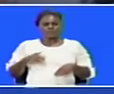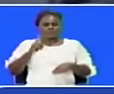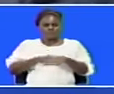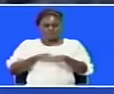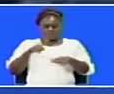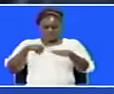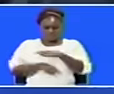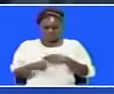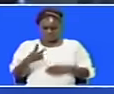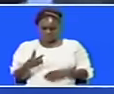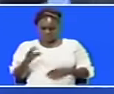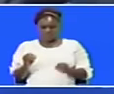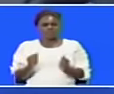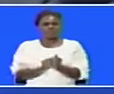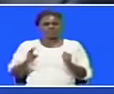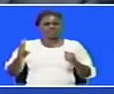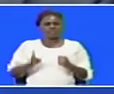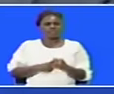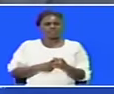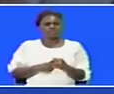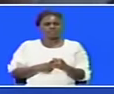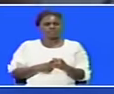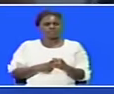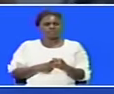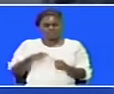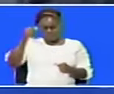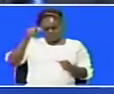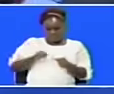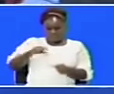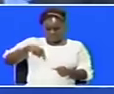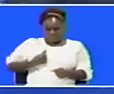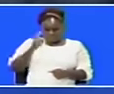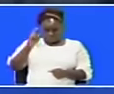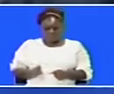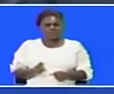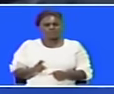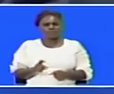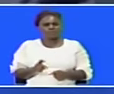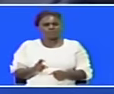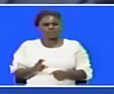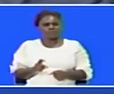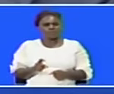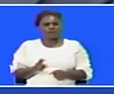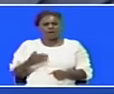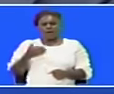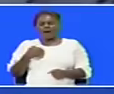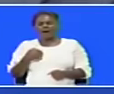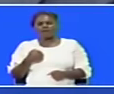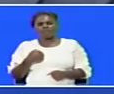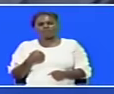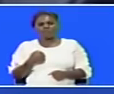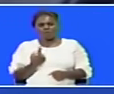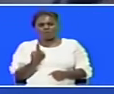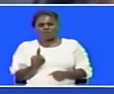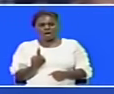into 2017, we must remind ourselves that we have